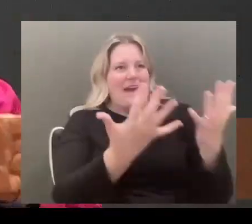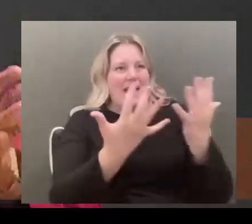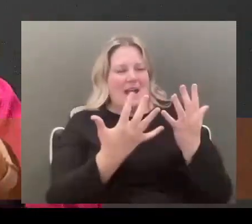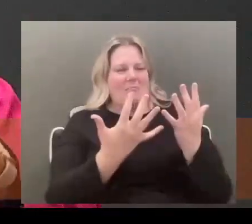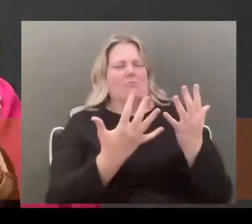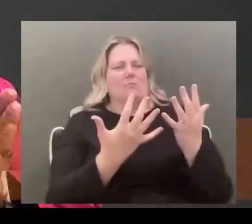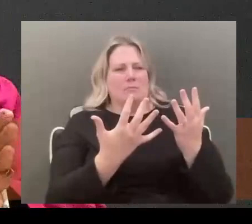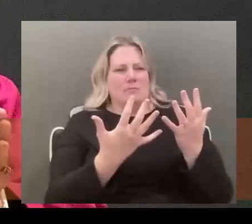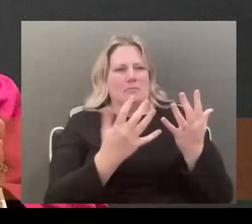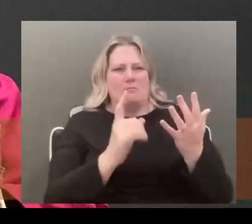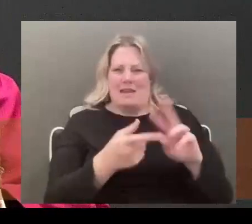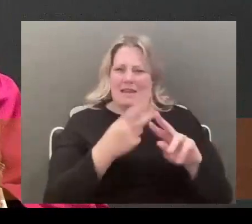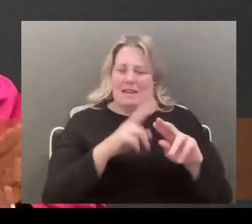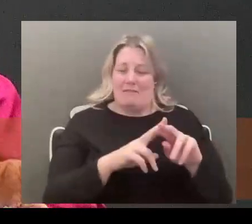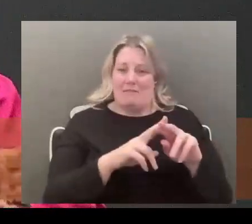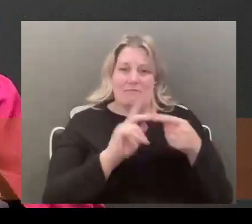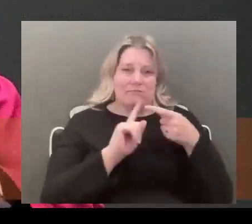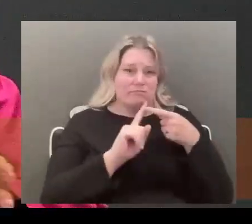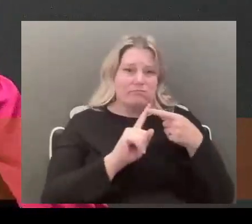the same